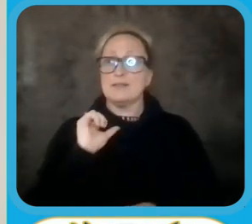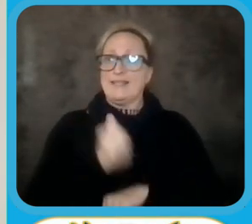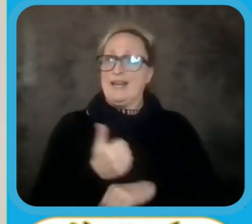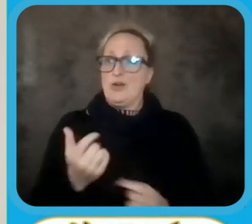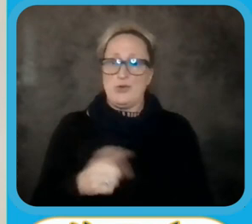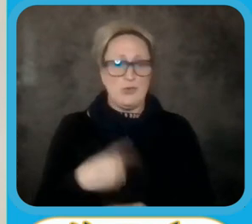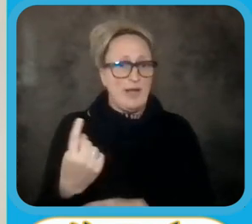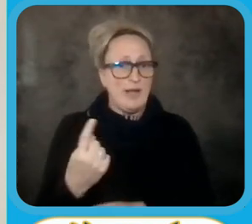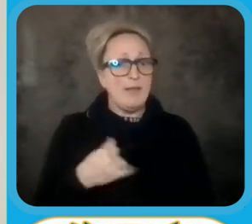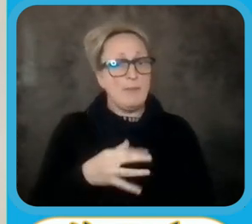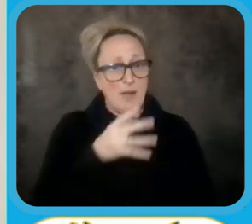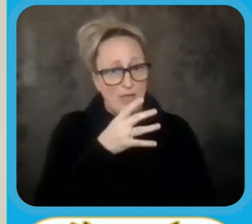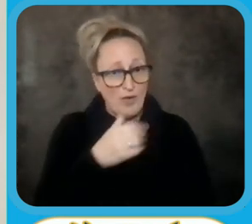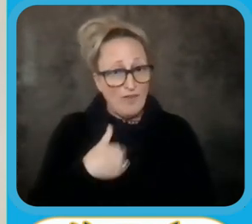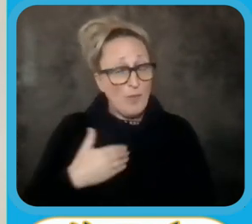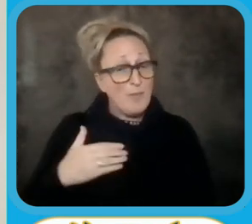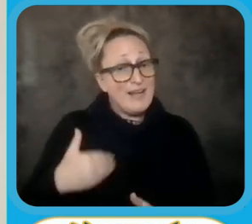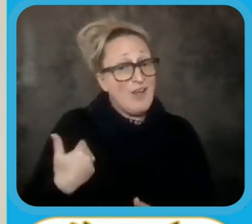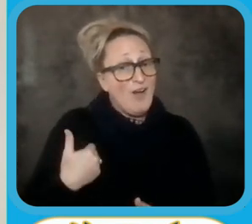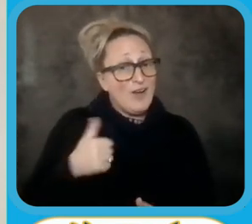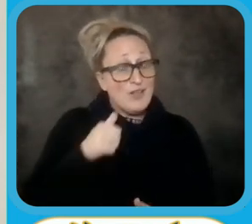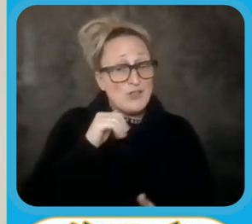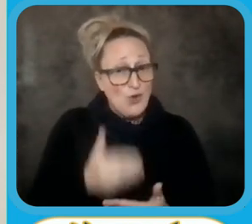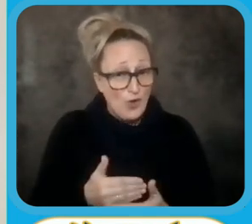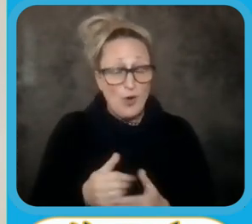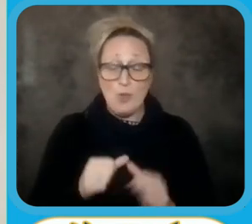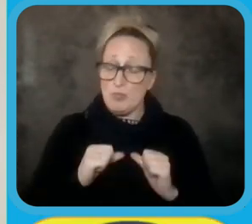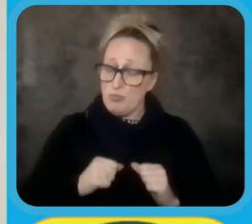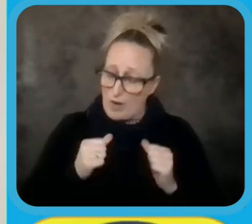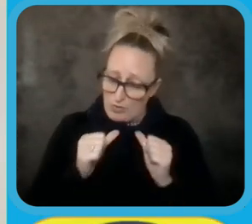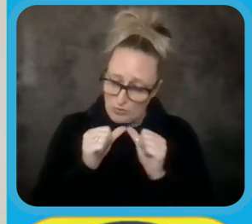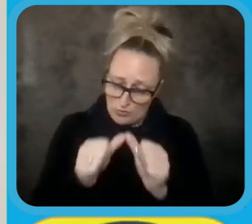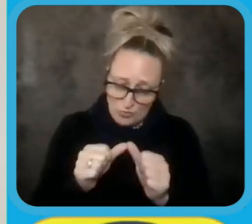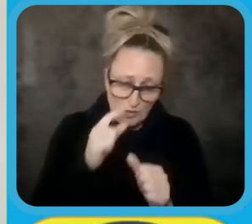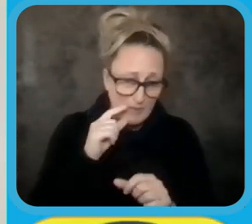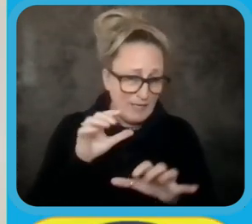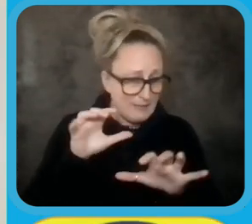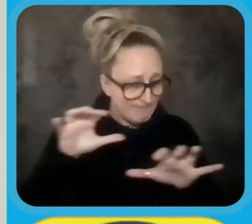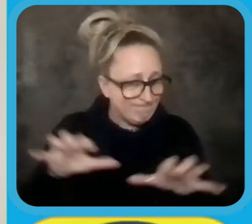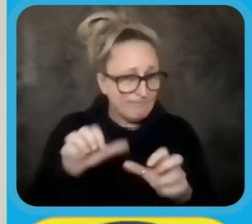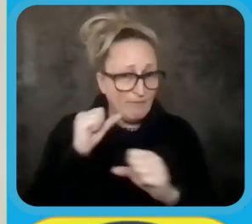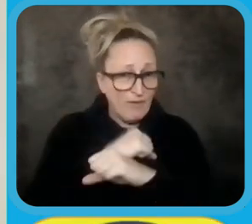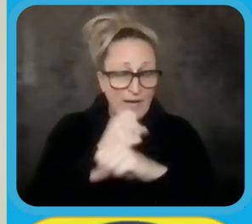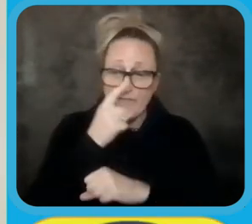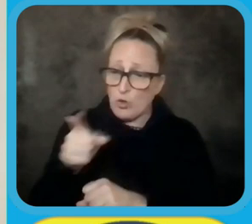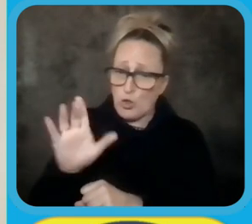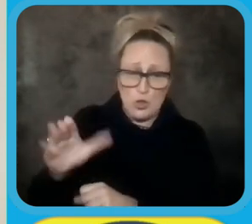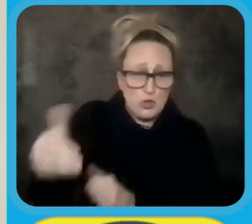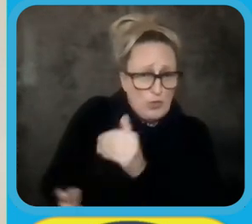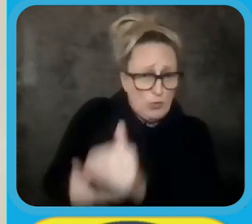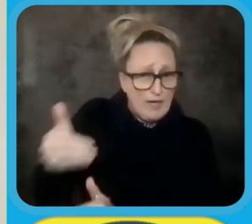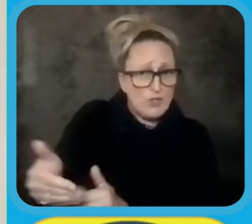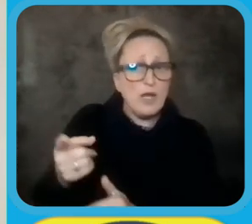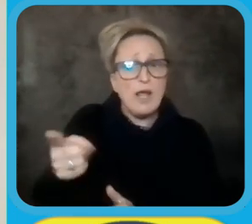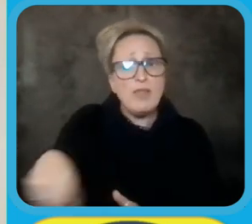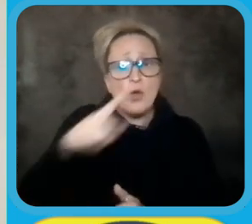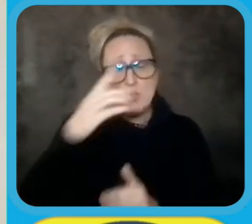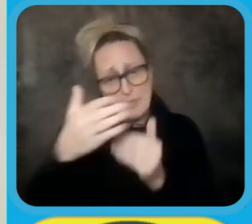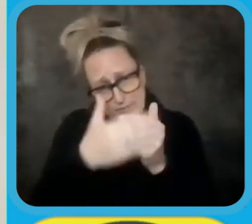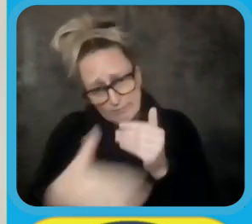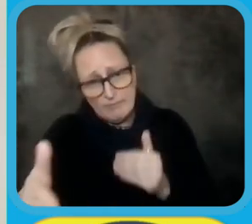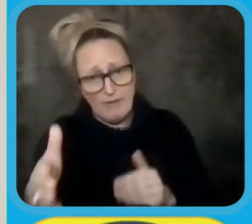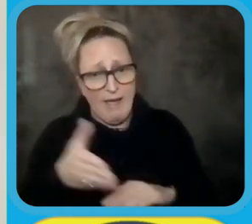the mother of my young daughter, proud to continue fighting courageously for her generation and those who will come